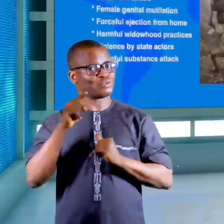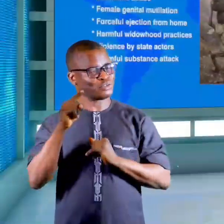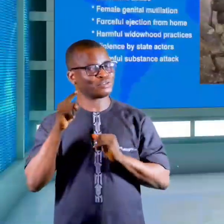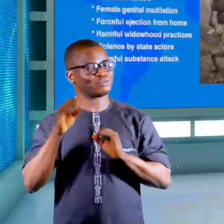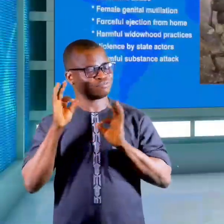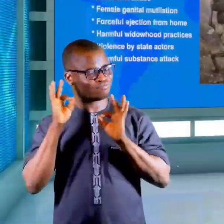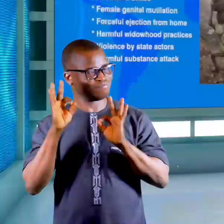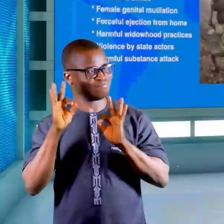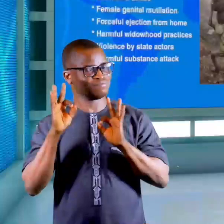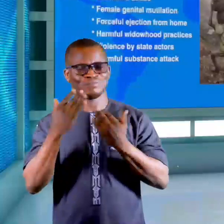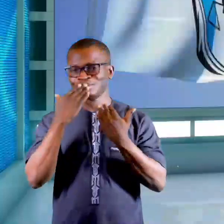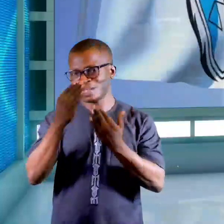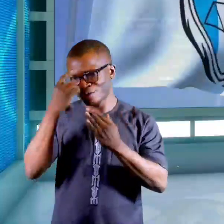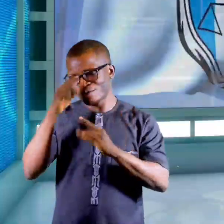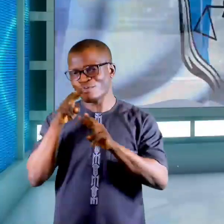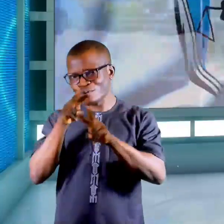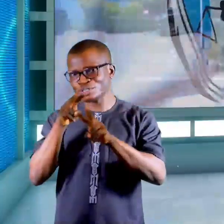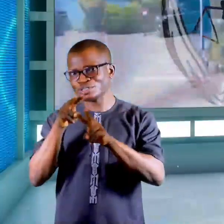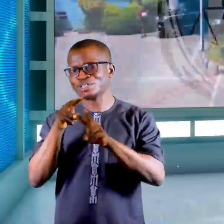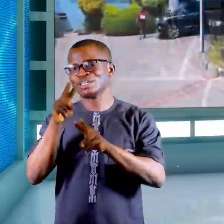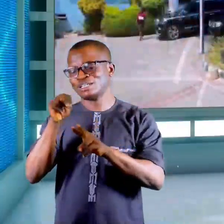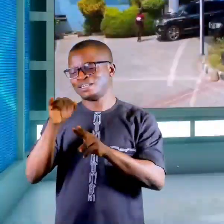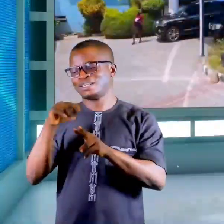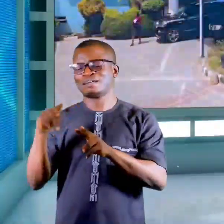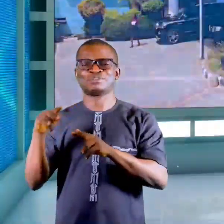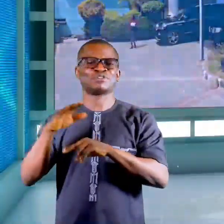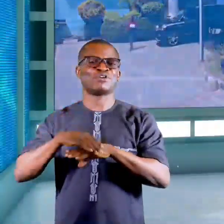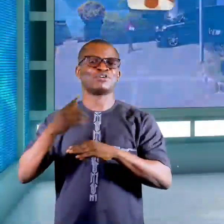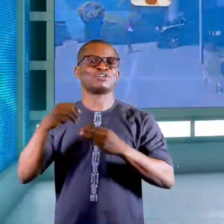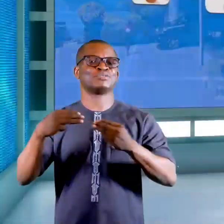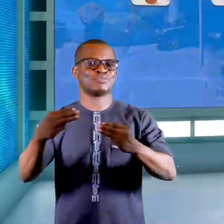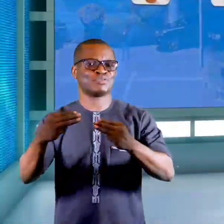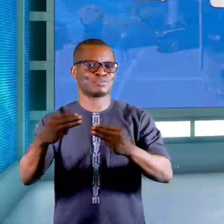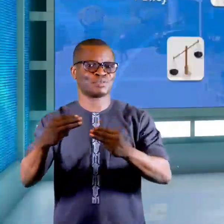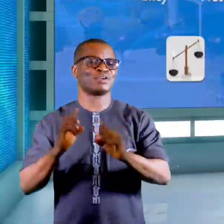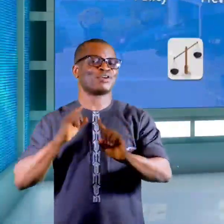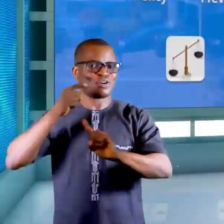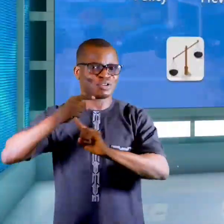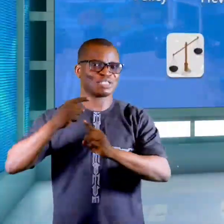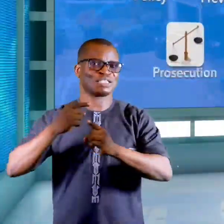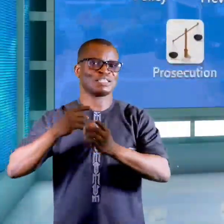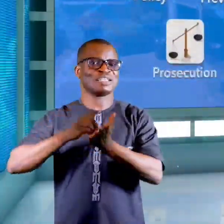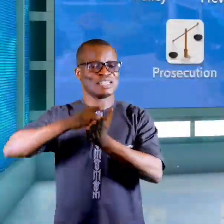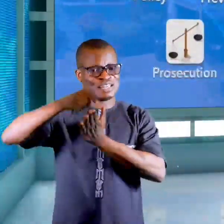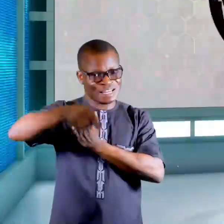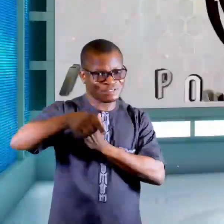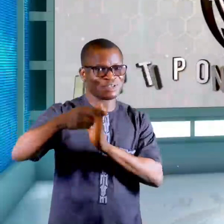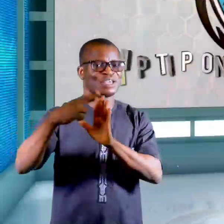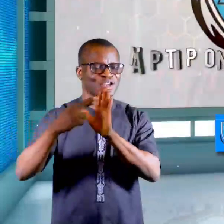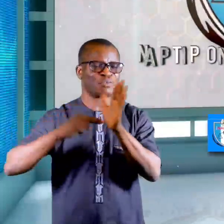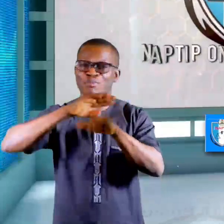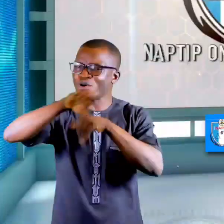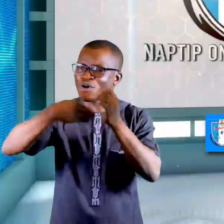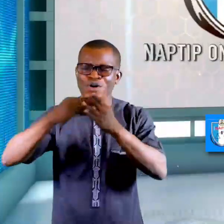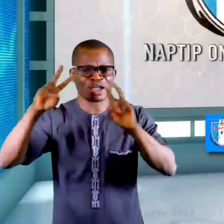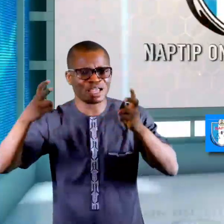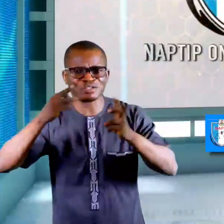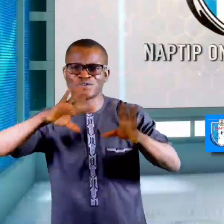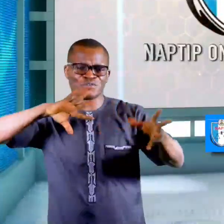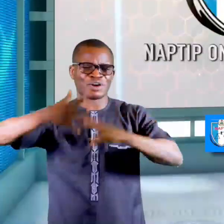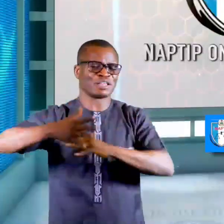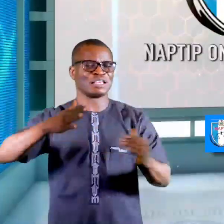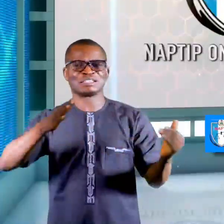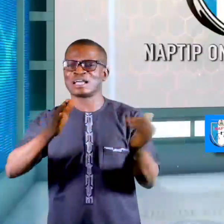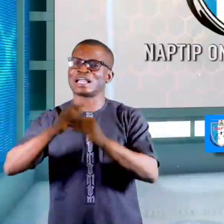you were enlightened. Thank you for watching NAPTIP On The Move. Till I come your way next week, report all cases of